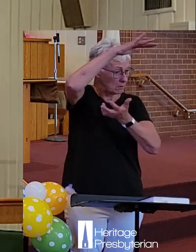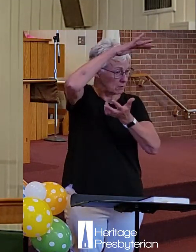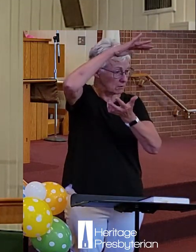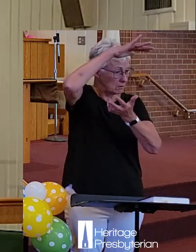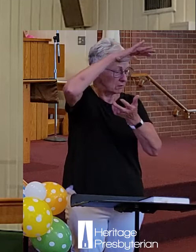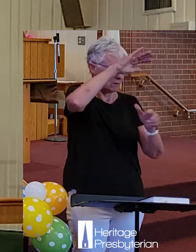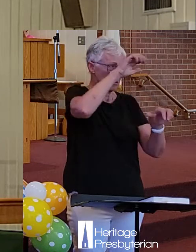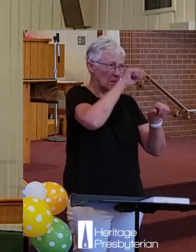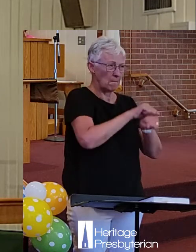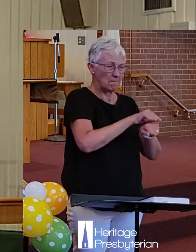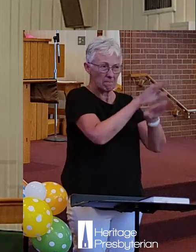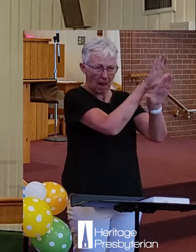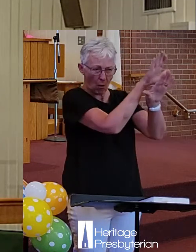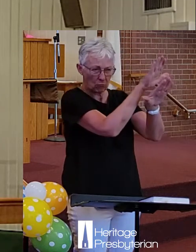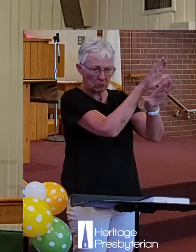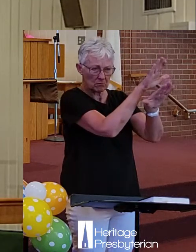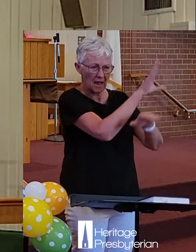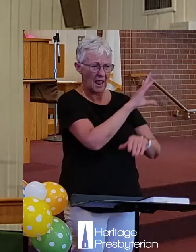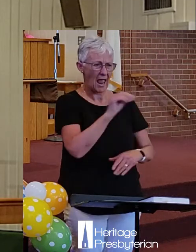and a heavenly voice.